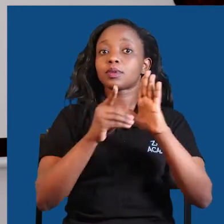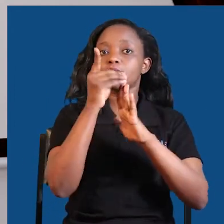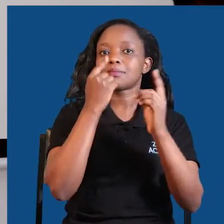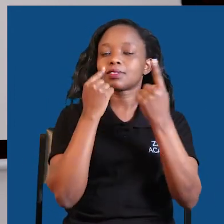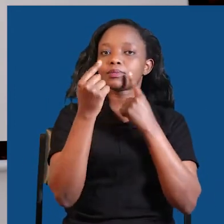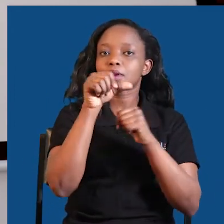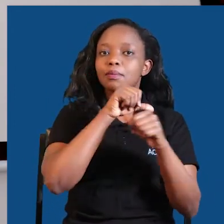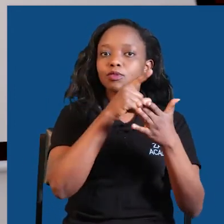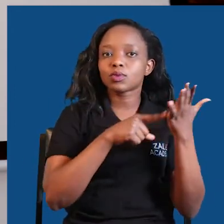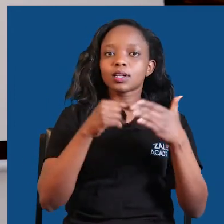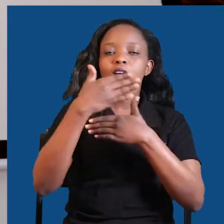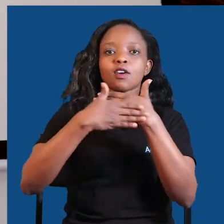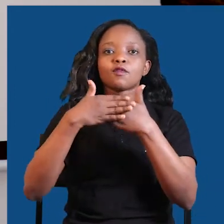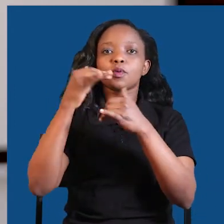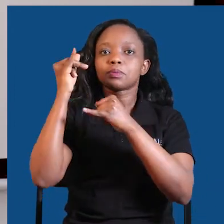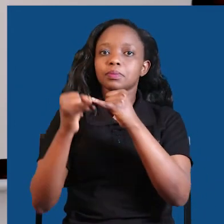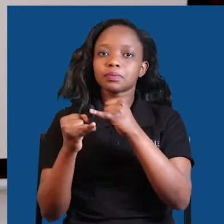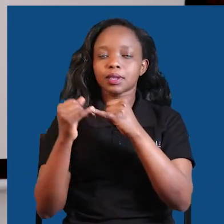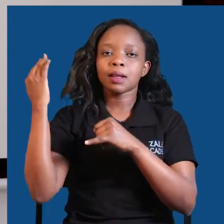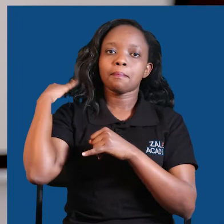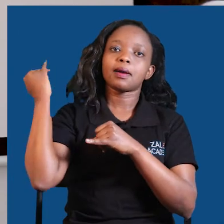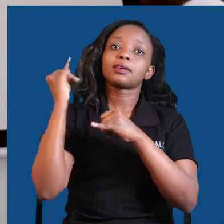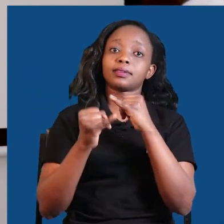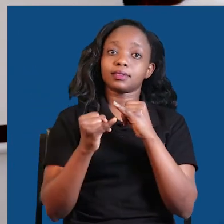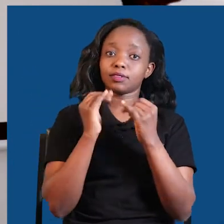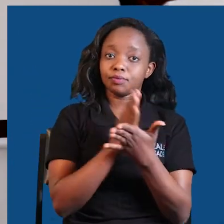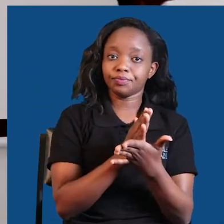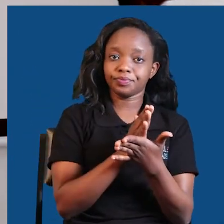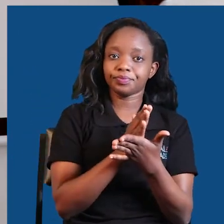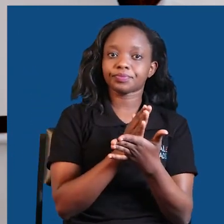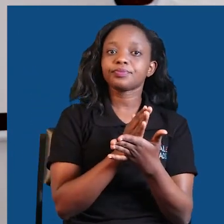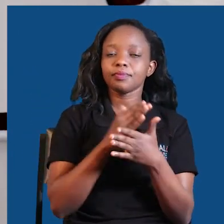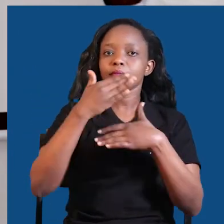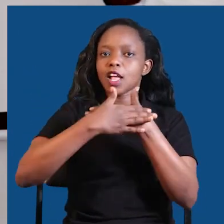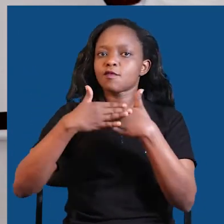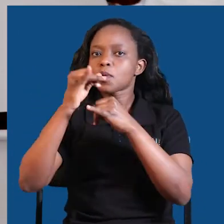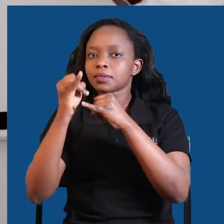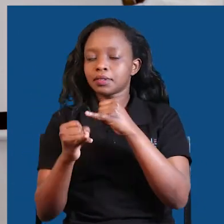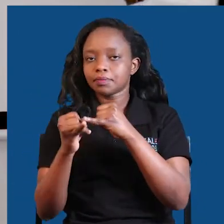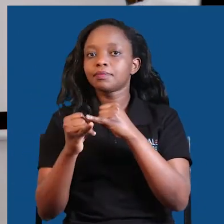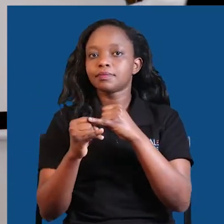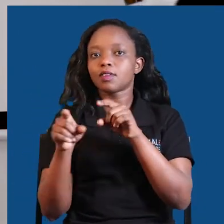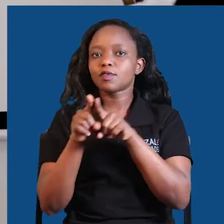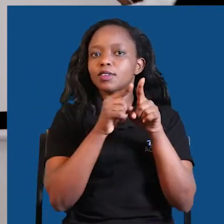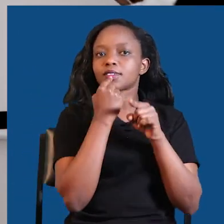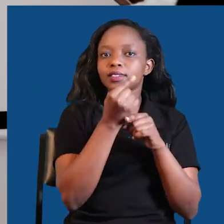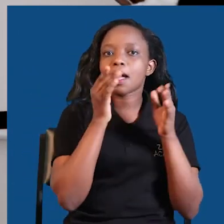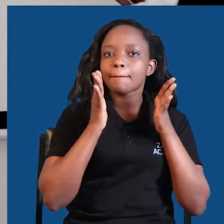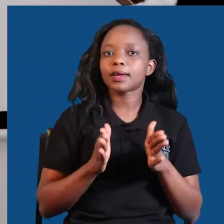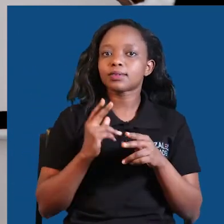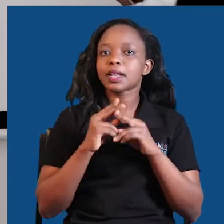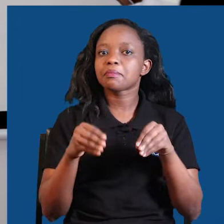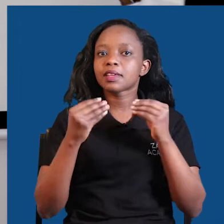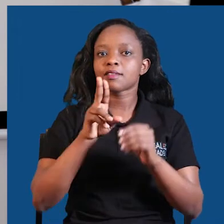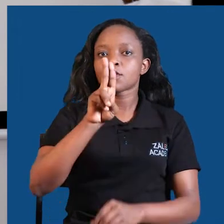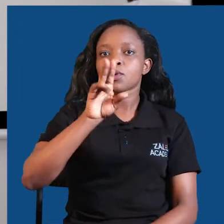software development, we've talked about the front end and the back end. Sindio. In the front end, we have also mentioned